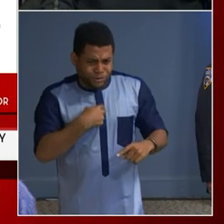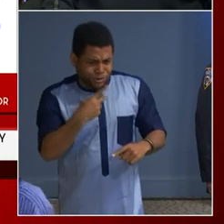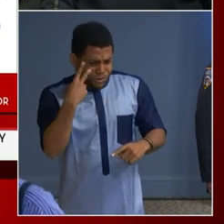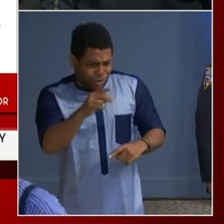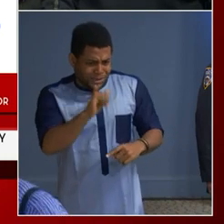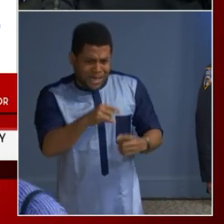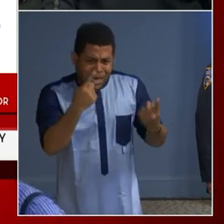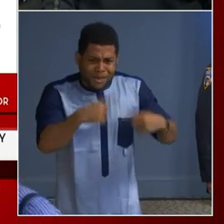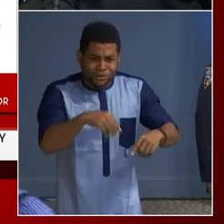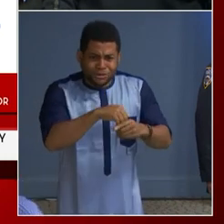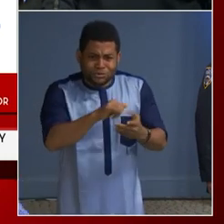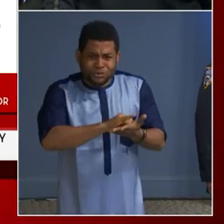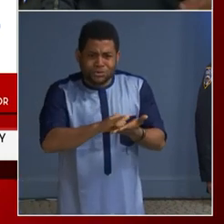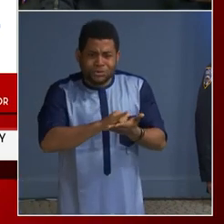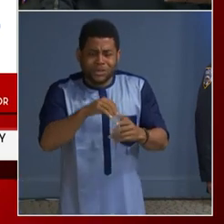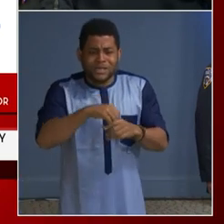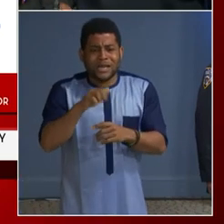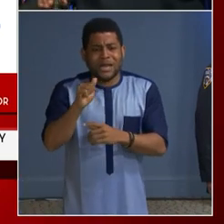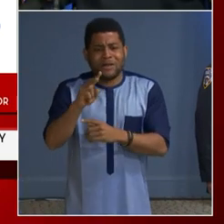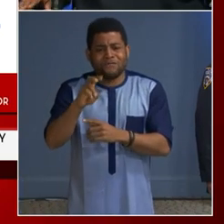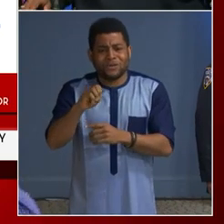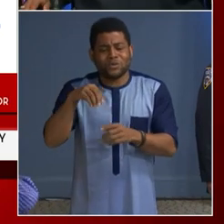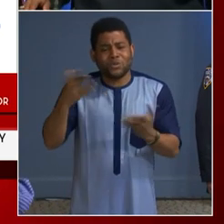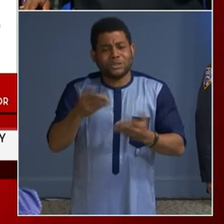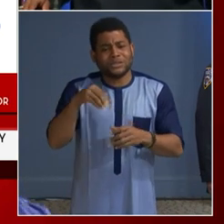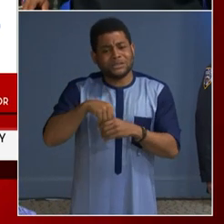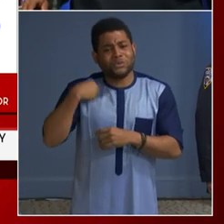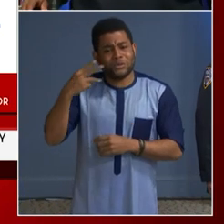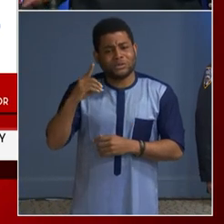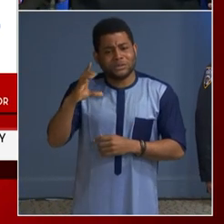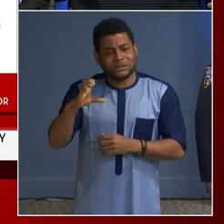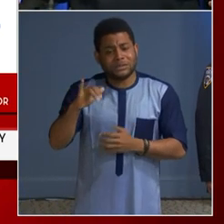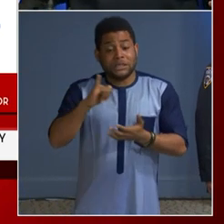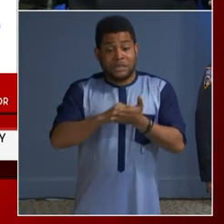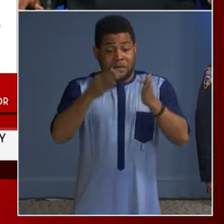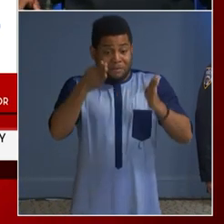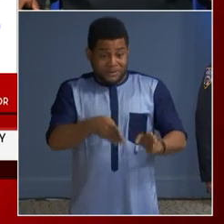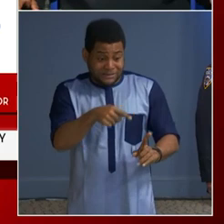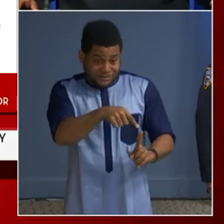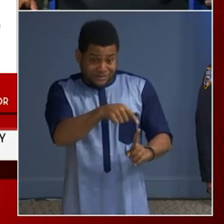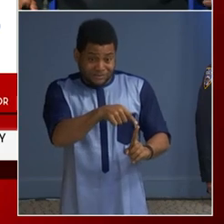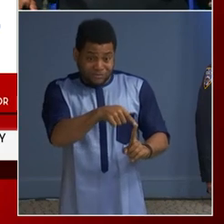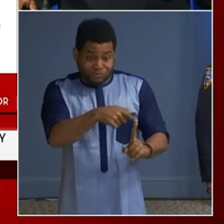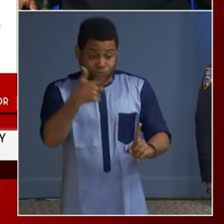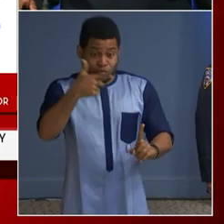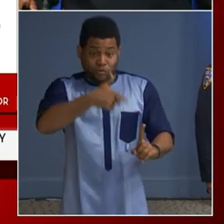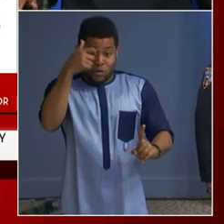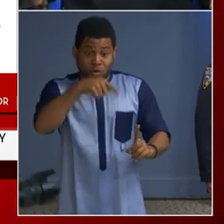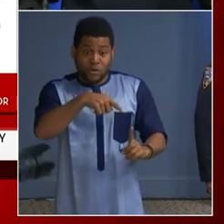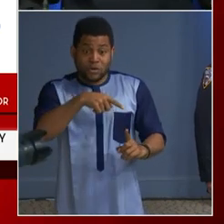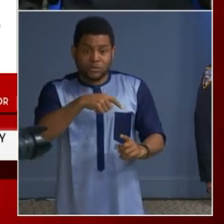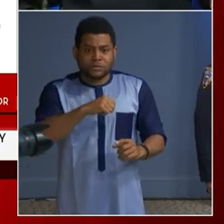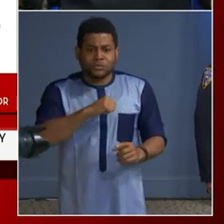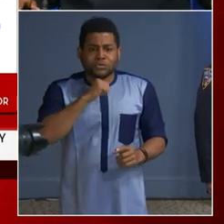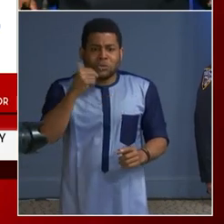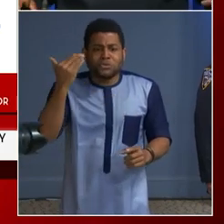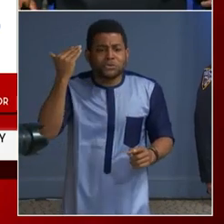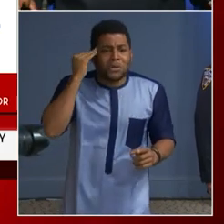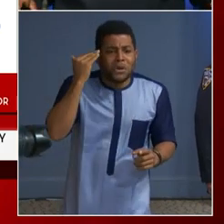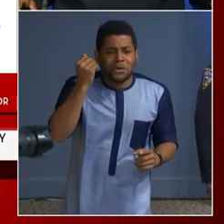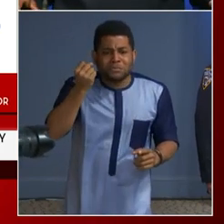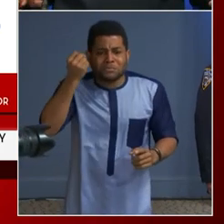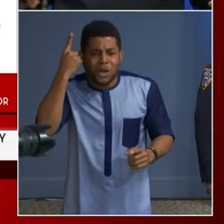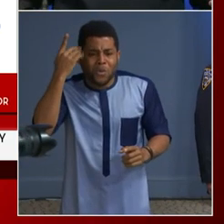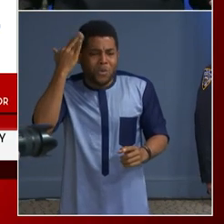York Avenue. The person who was shot at that point was not exactly sure why he was shot, thought it might